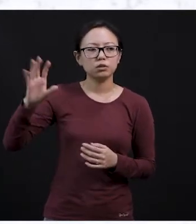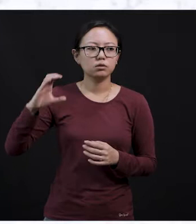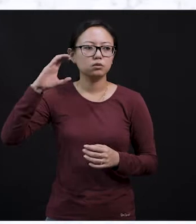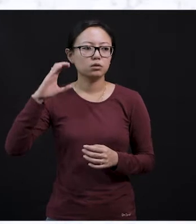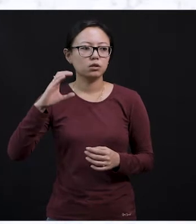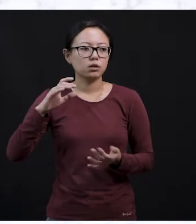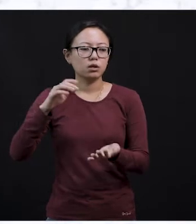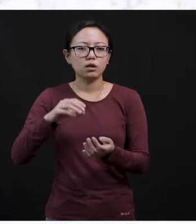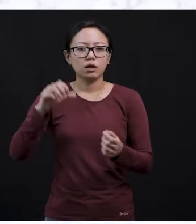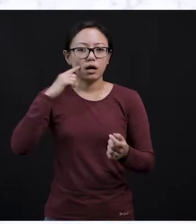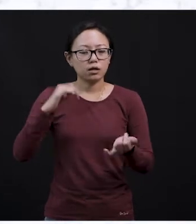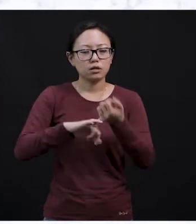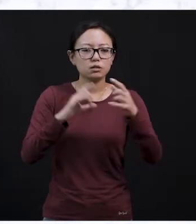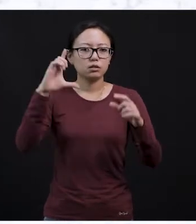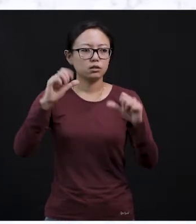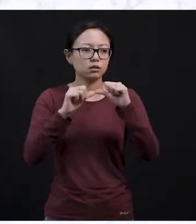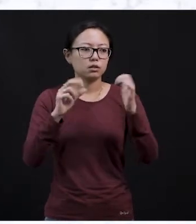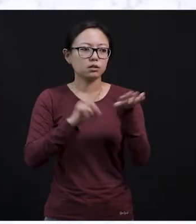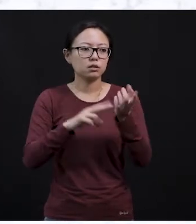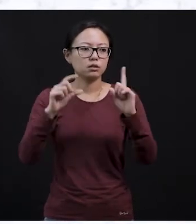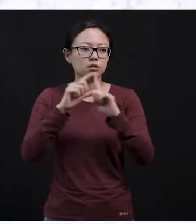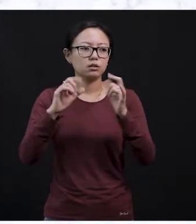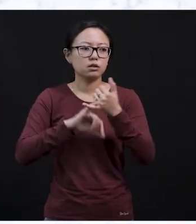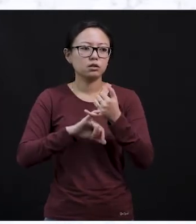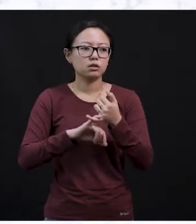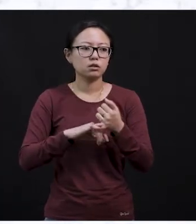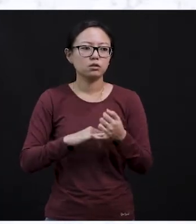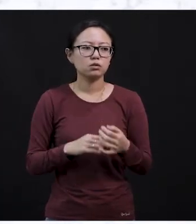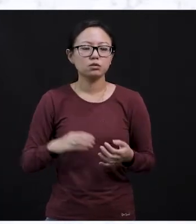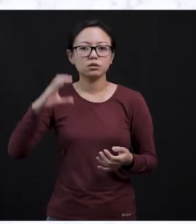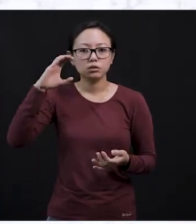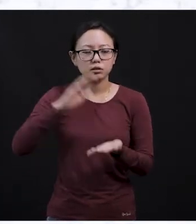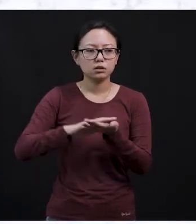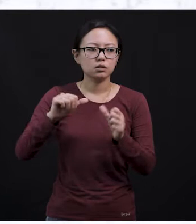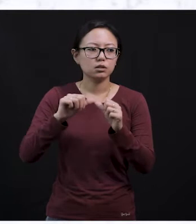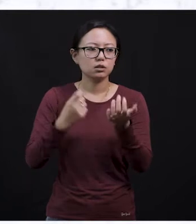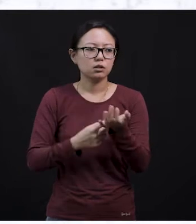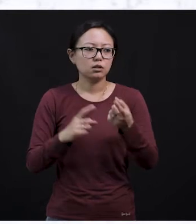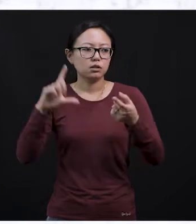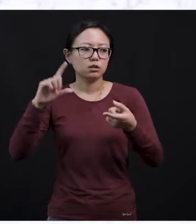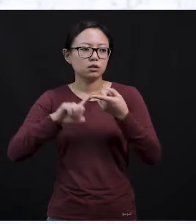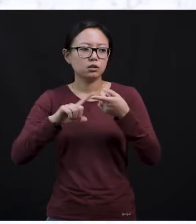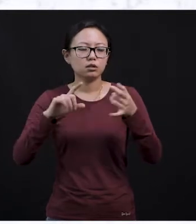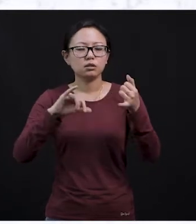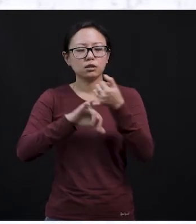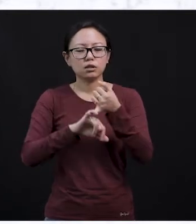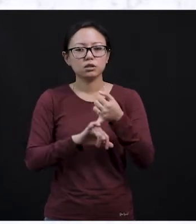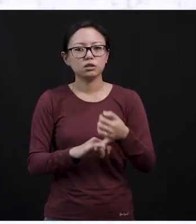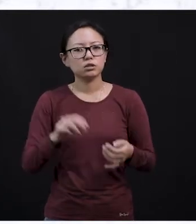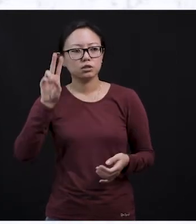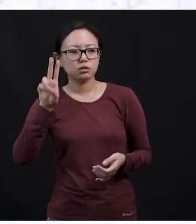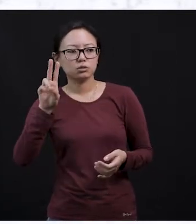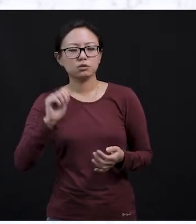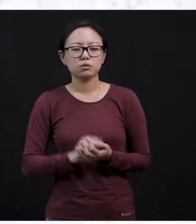we call Bombay. The change in location and status of different Bombay and shortly thereafter shifted their main